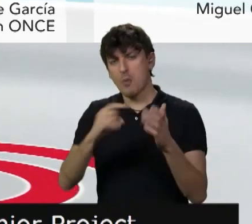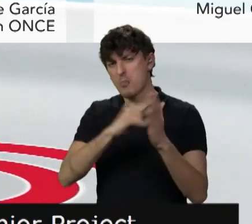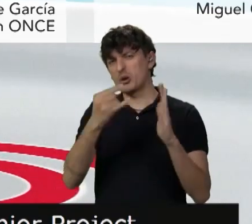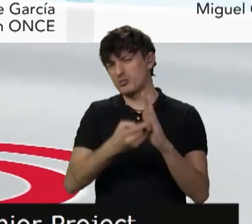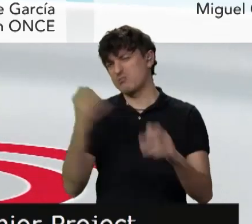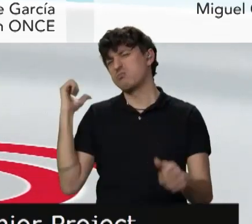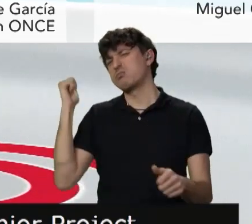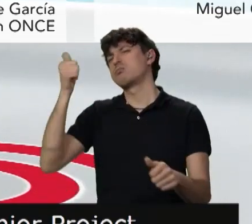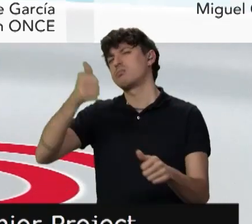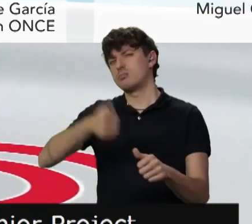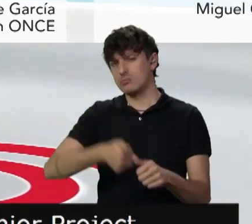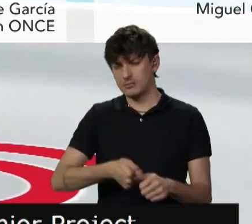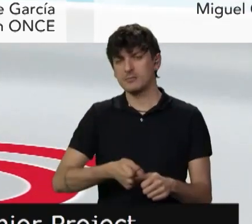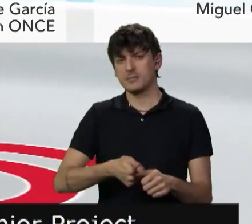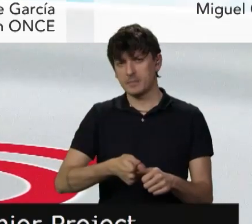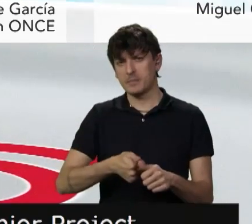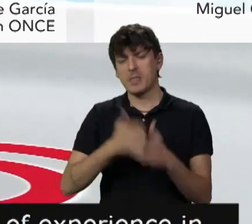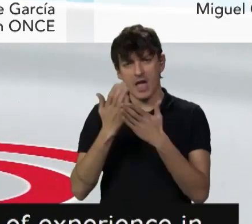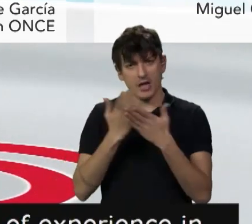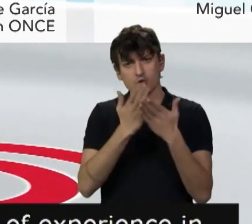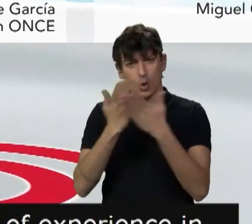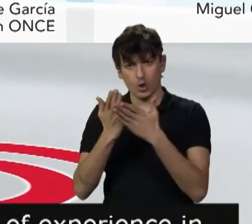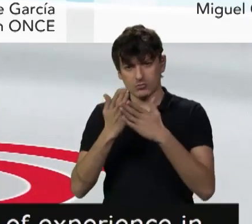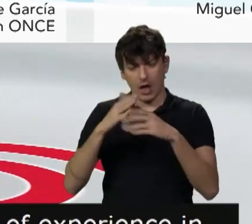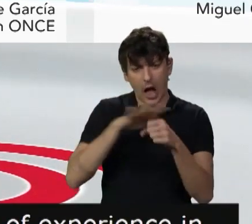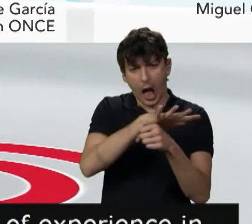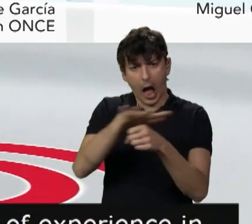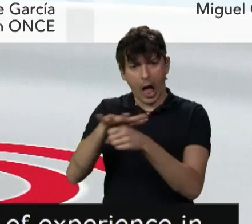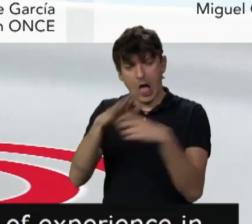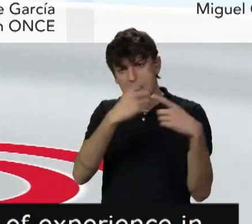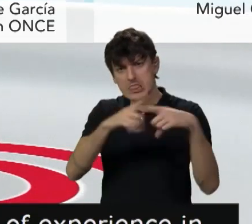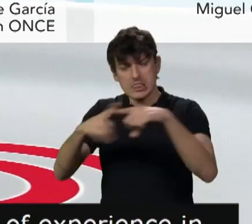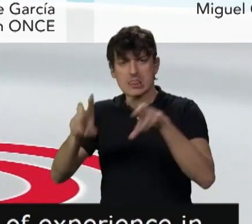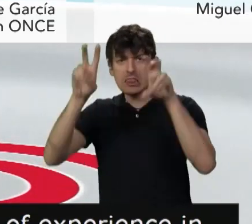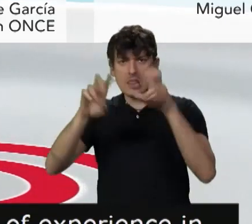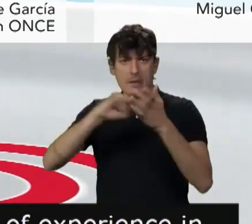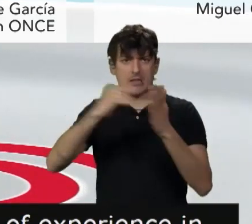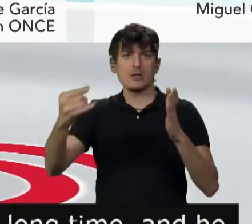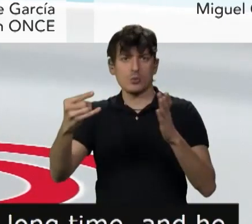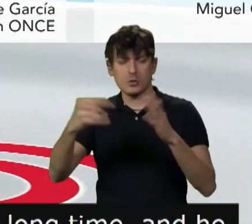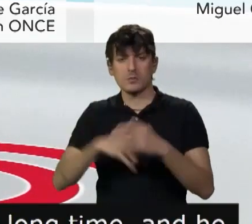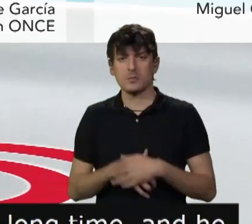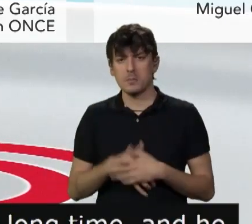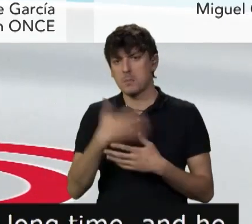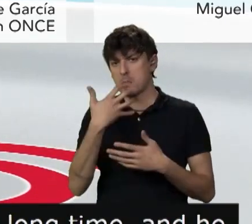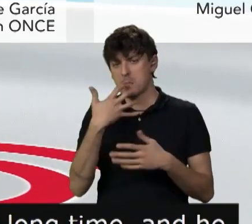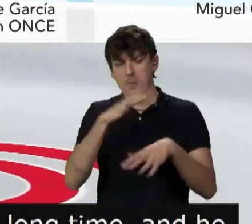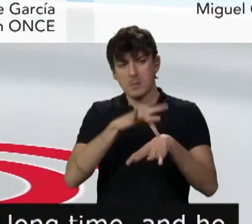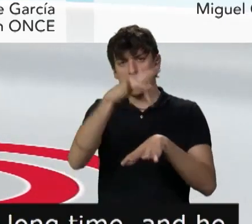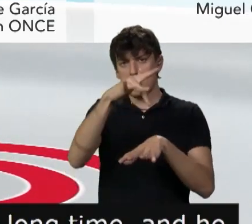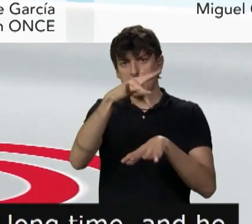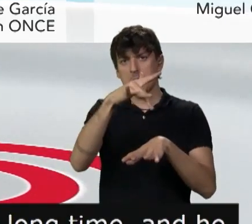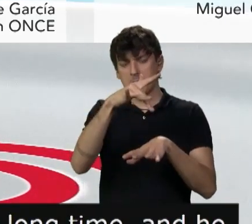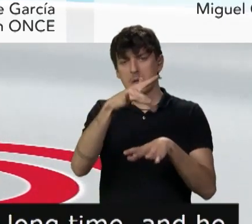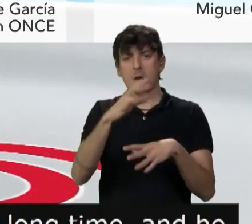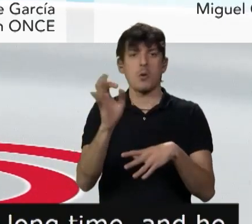projects. He was a coordinator of a project for a long time, and he works in different areas of ITCs like digital